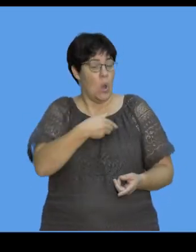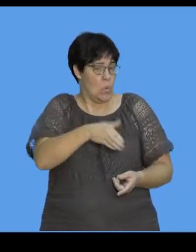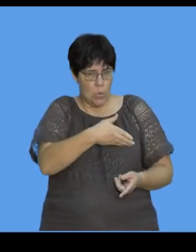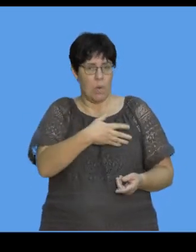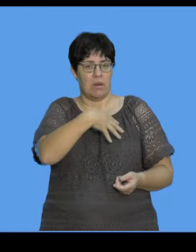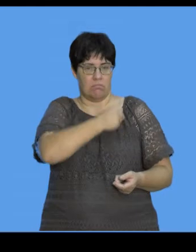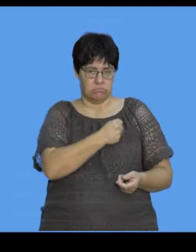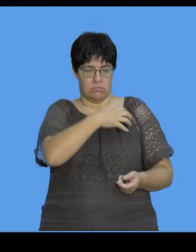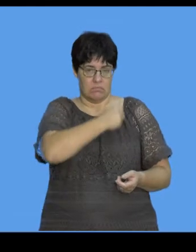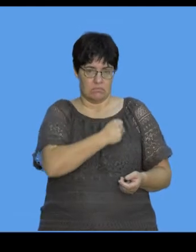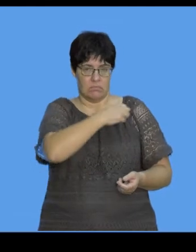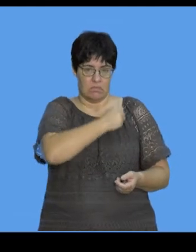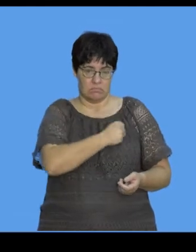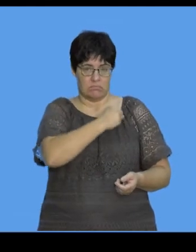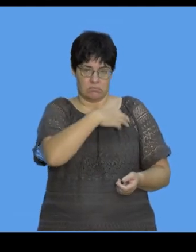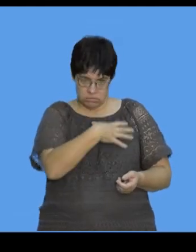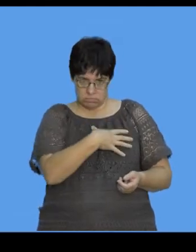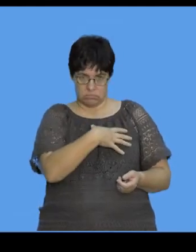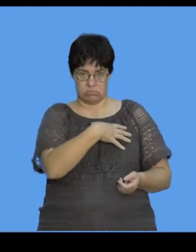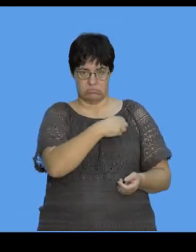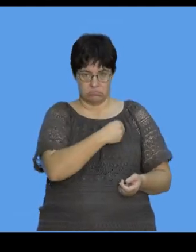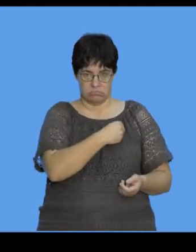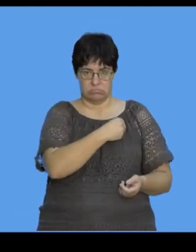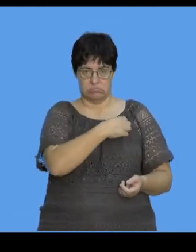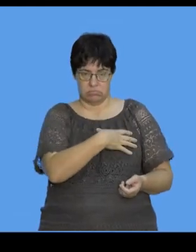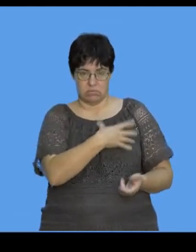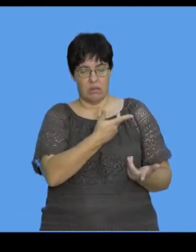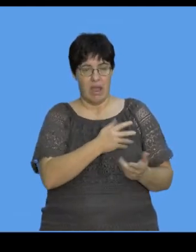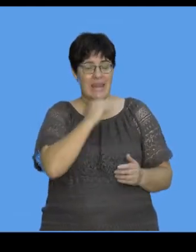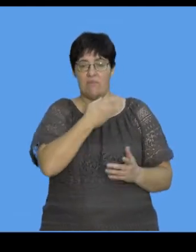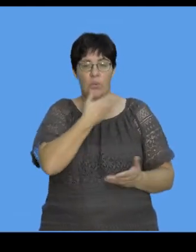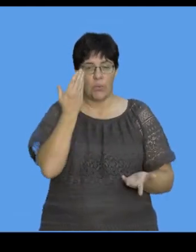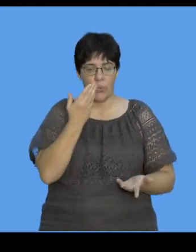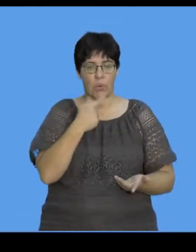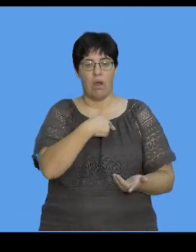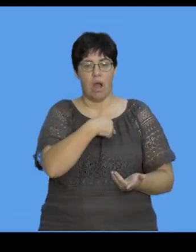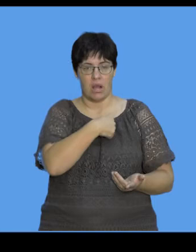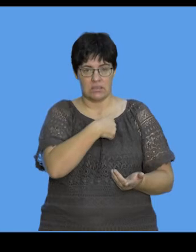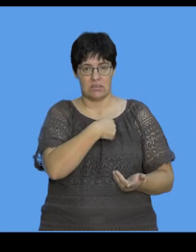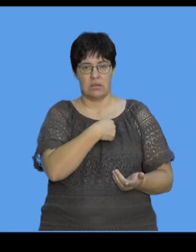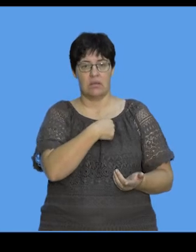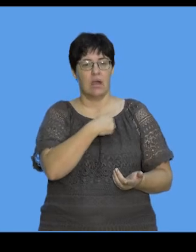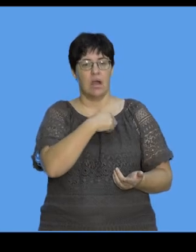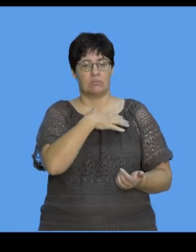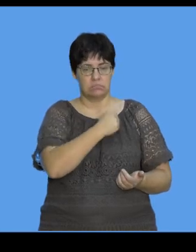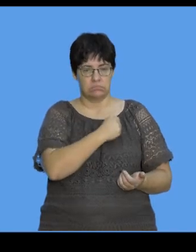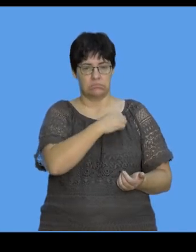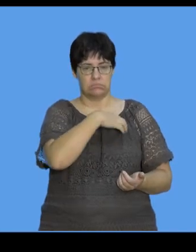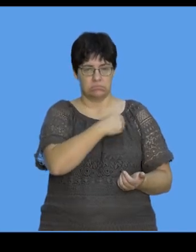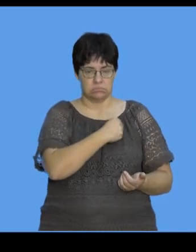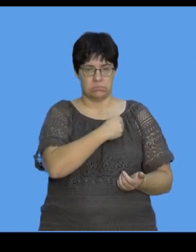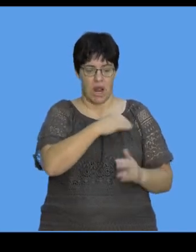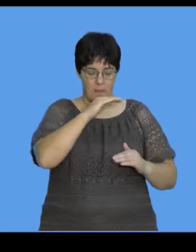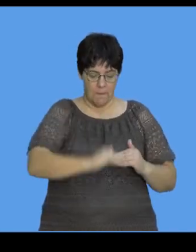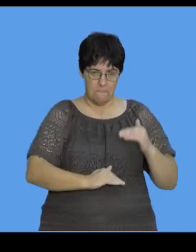A nice, steady rhythm. What happens if you don't have enough potassium? Your heartbeat might not be as it